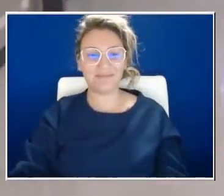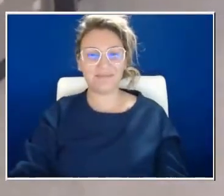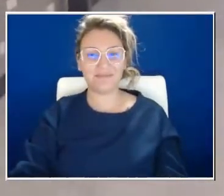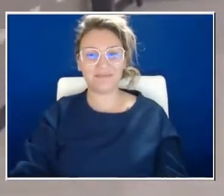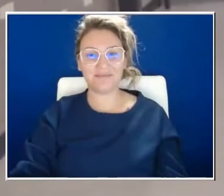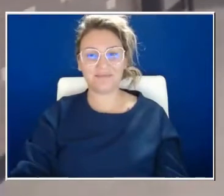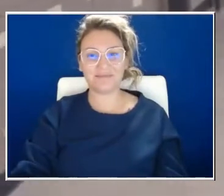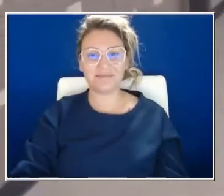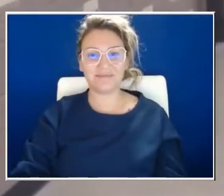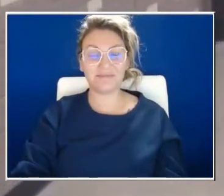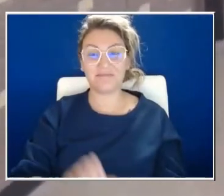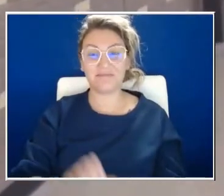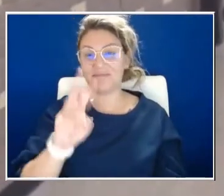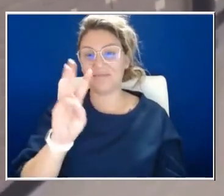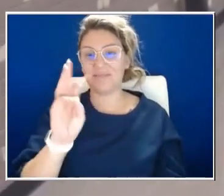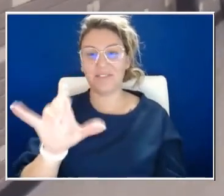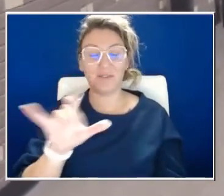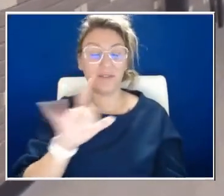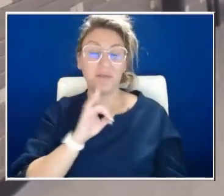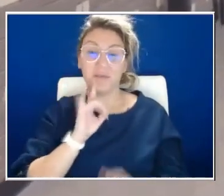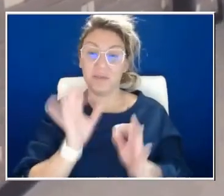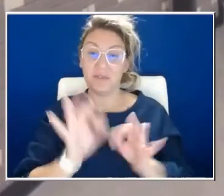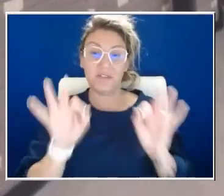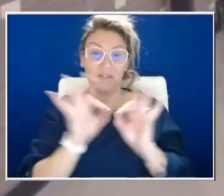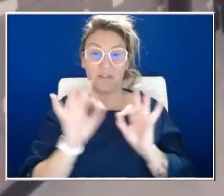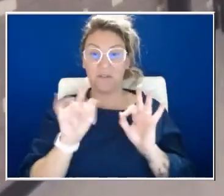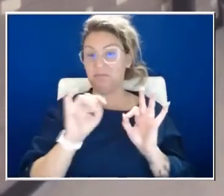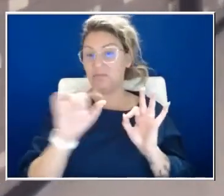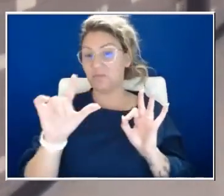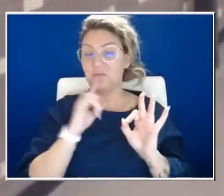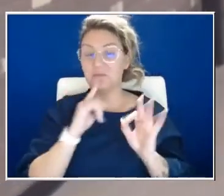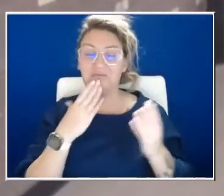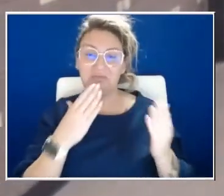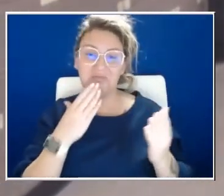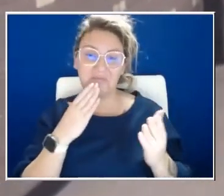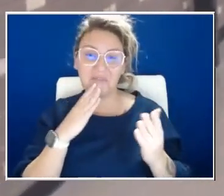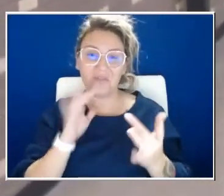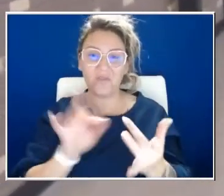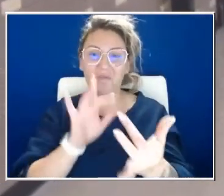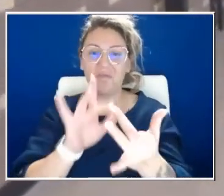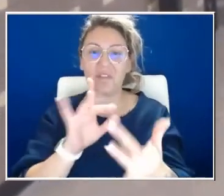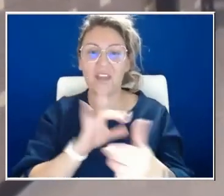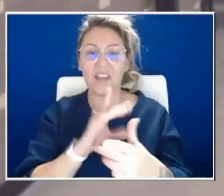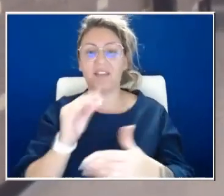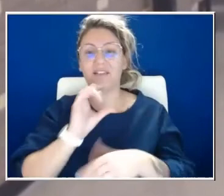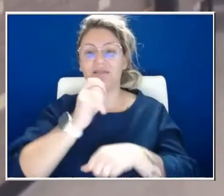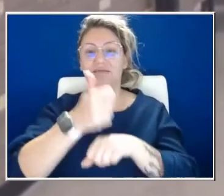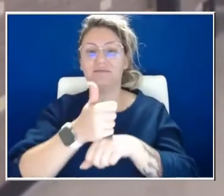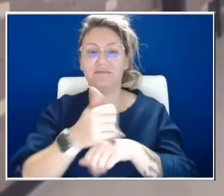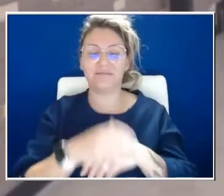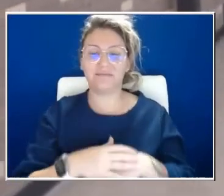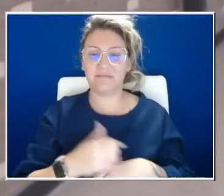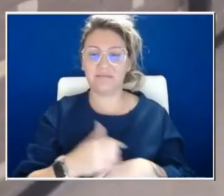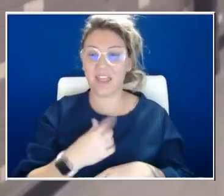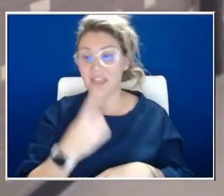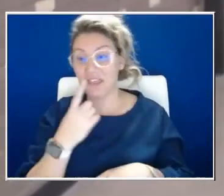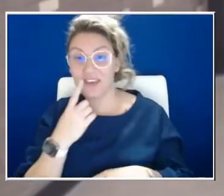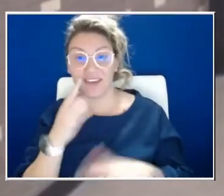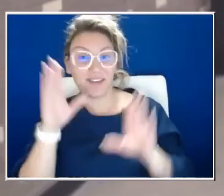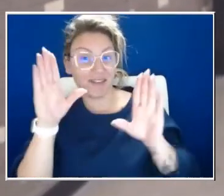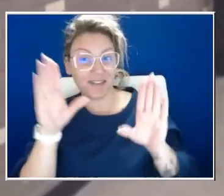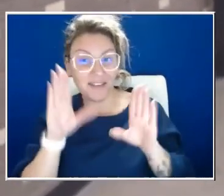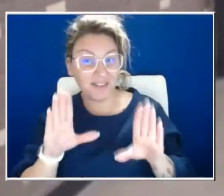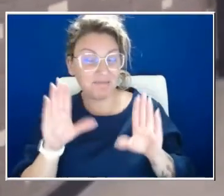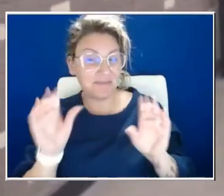Sway has been just a valuable tool, so I'm thankful that we were able to reach out and get this implemented. I think it's got great